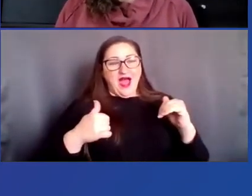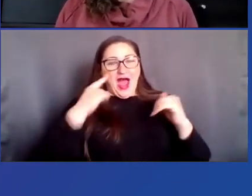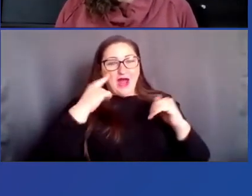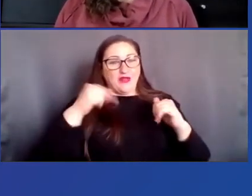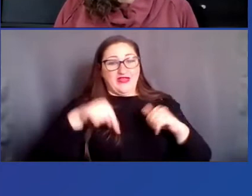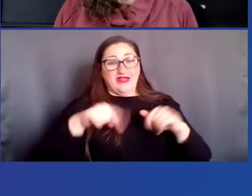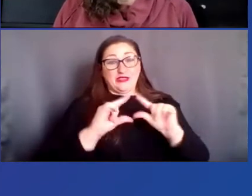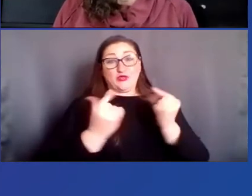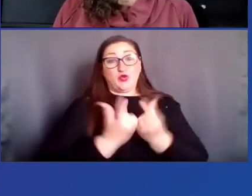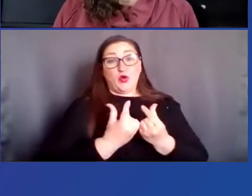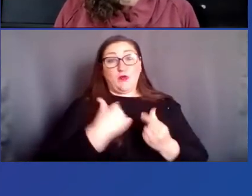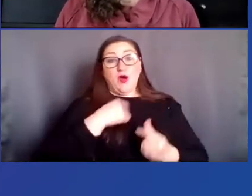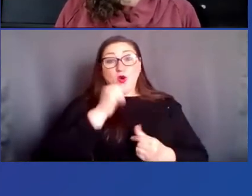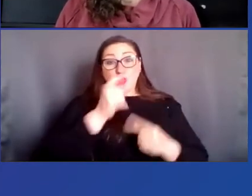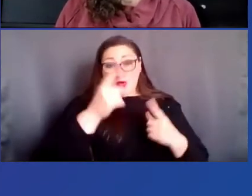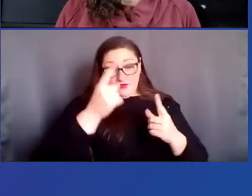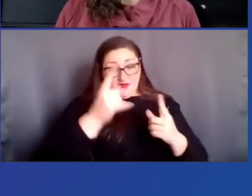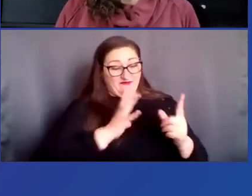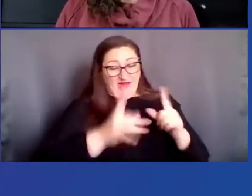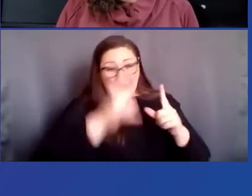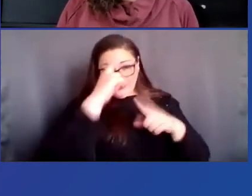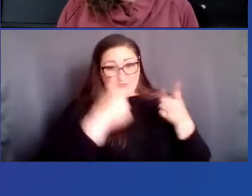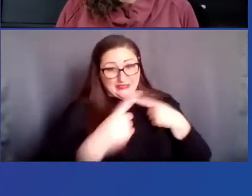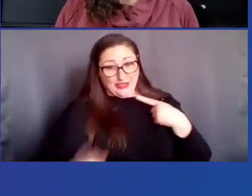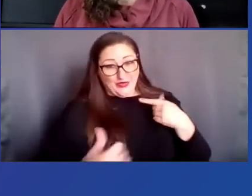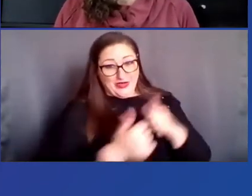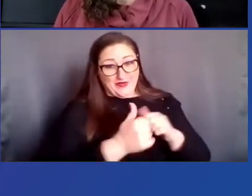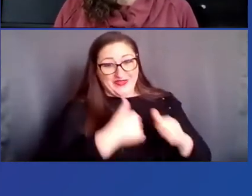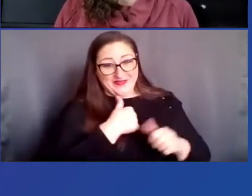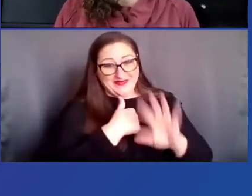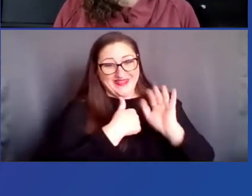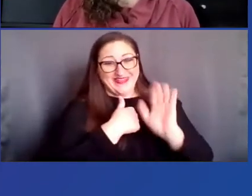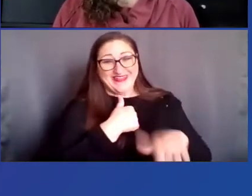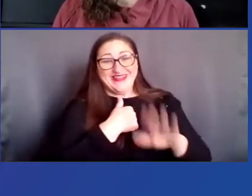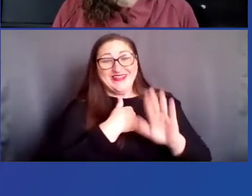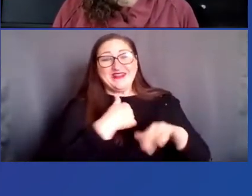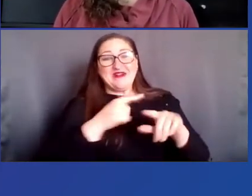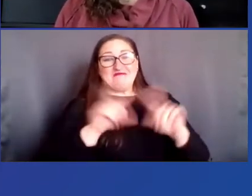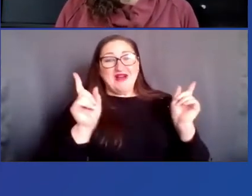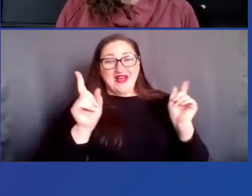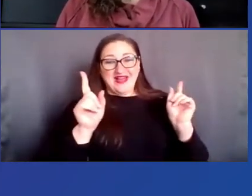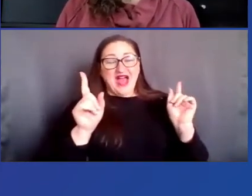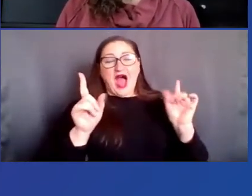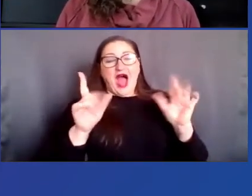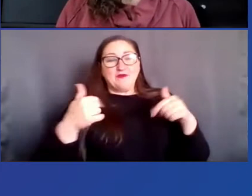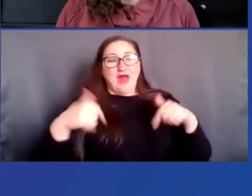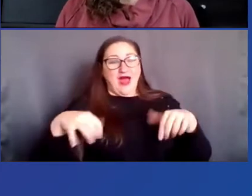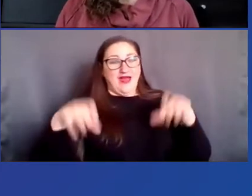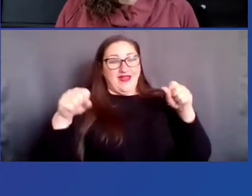have any hesitation, but in case you do, if you disagree with, you know, any of these kind of like